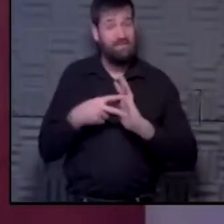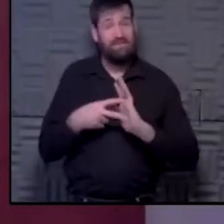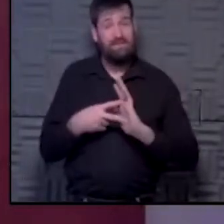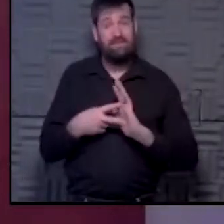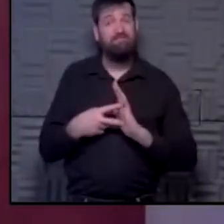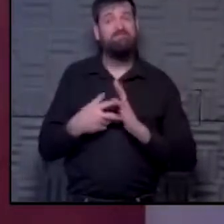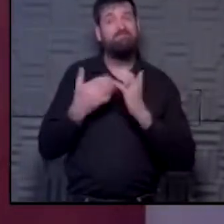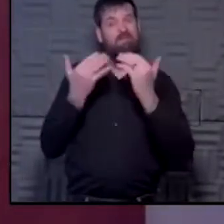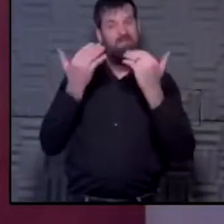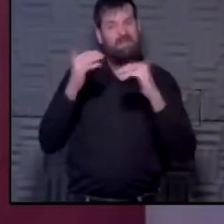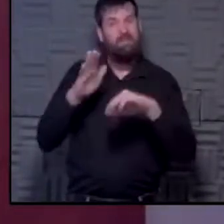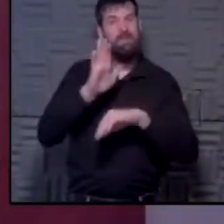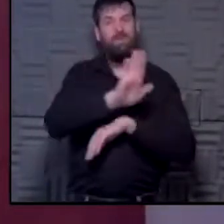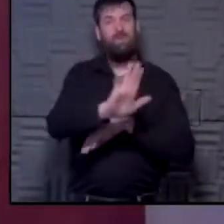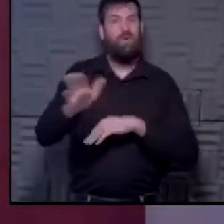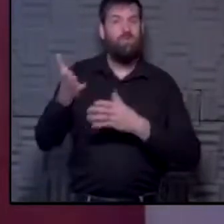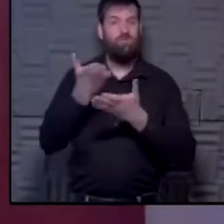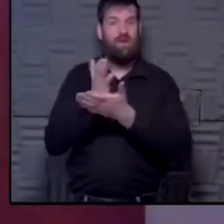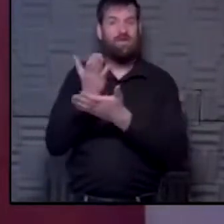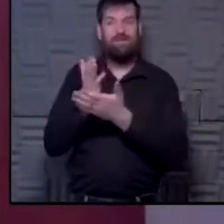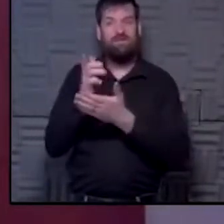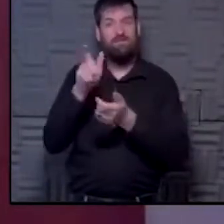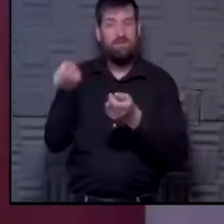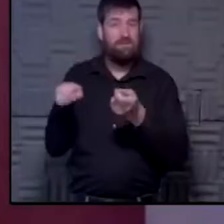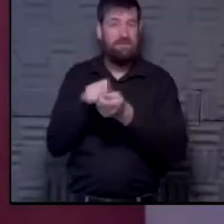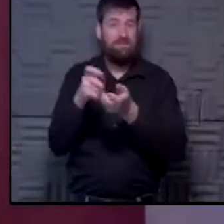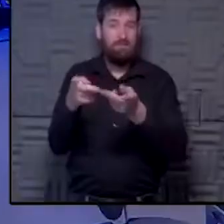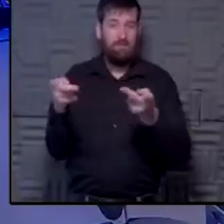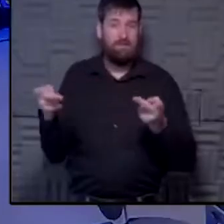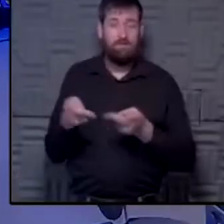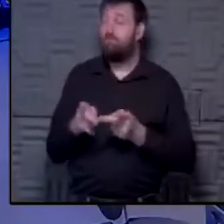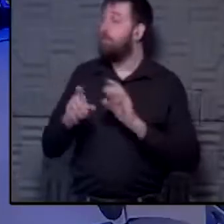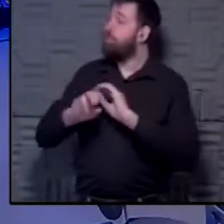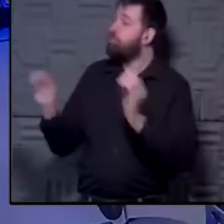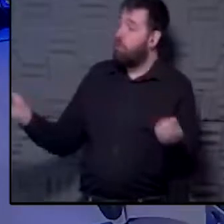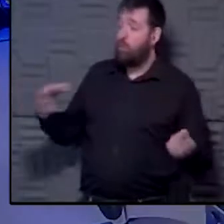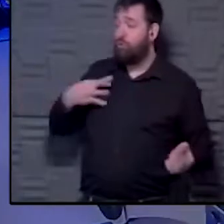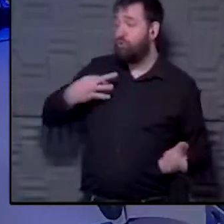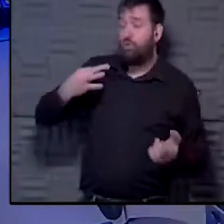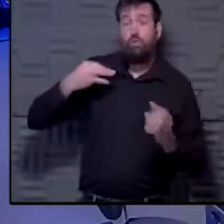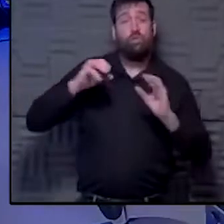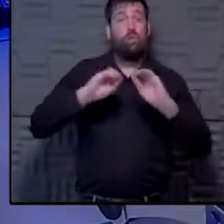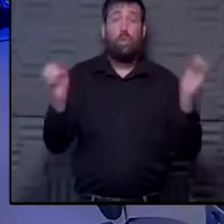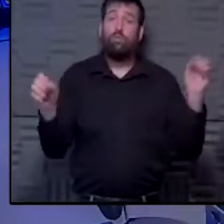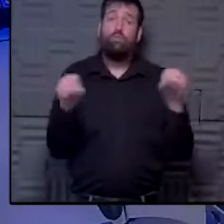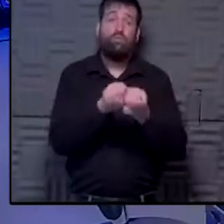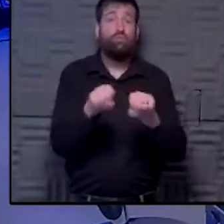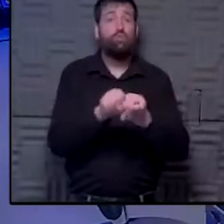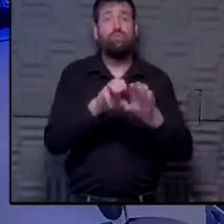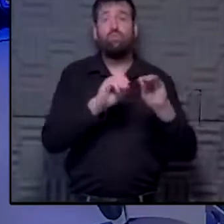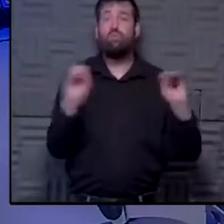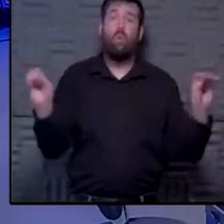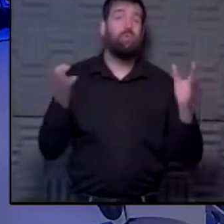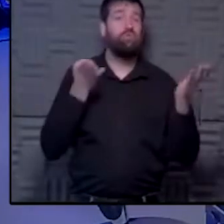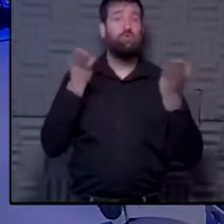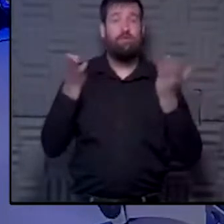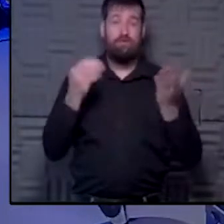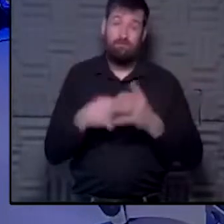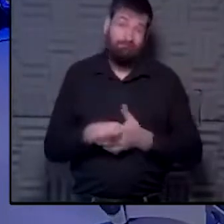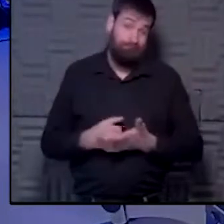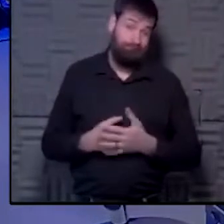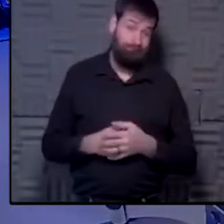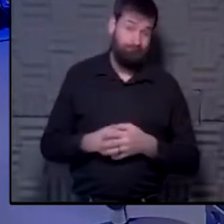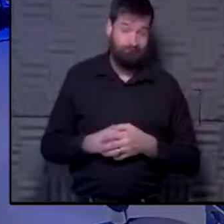to limit your rights to certain venues. Yeah. No shirt, no shoes, no service. But yeah, I wonder in